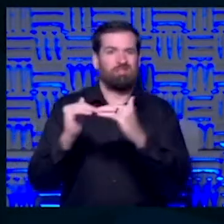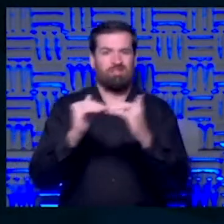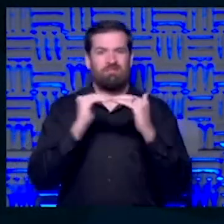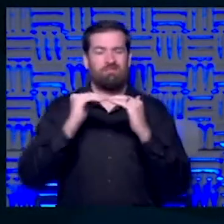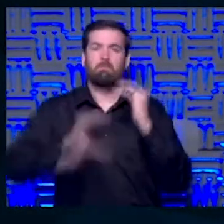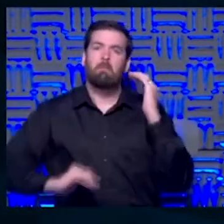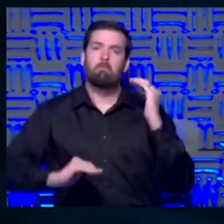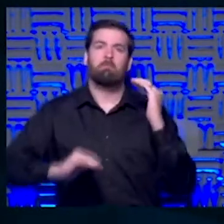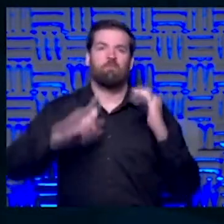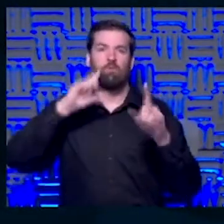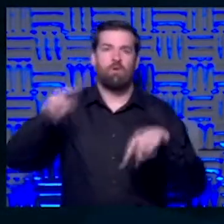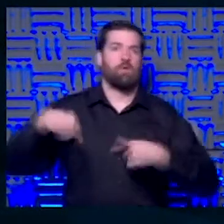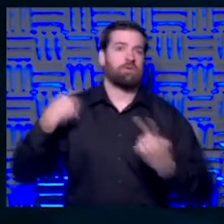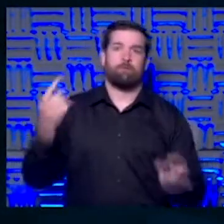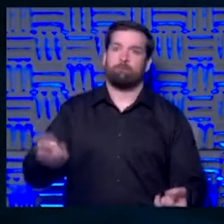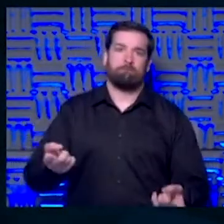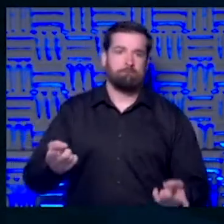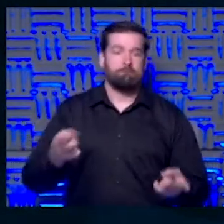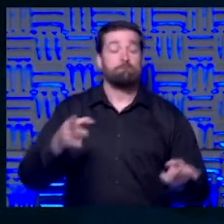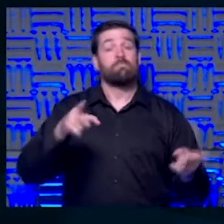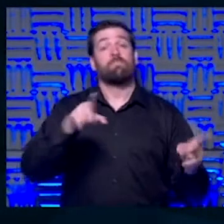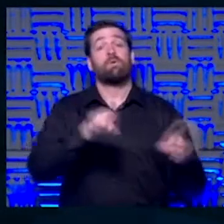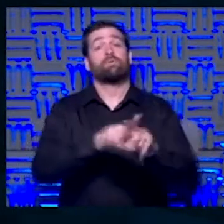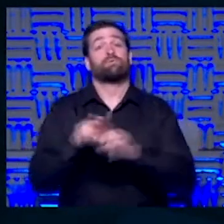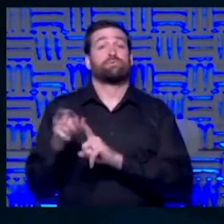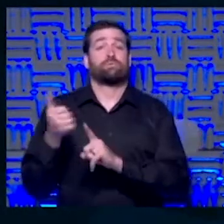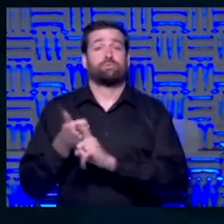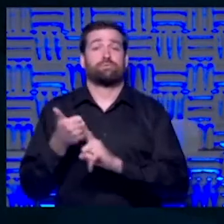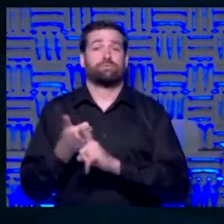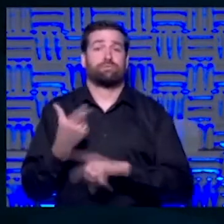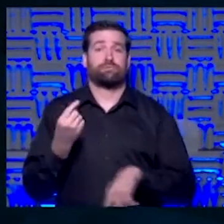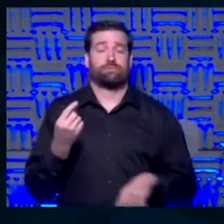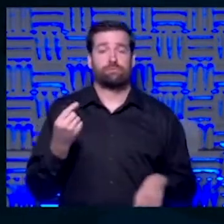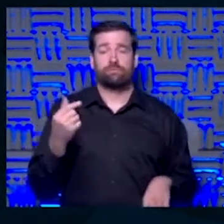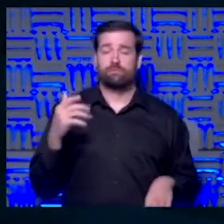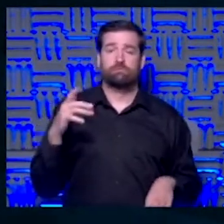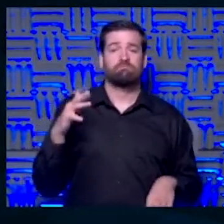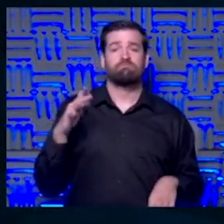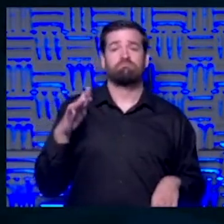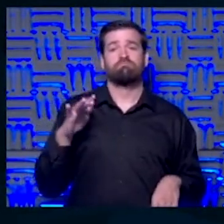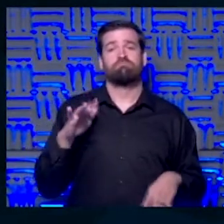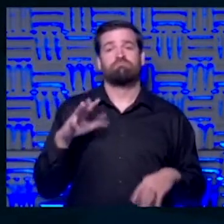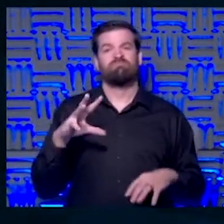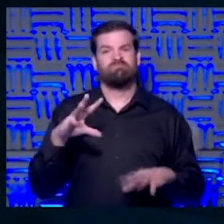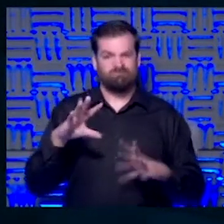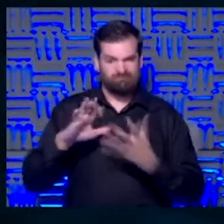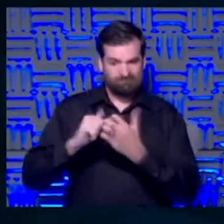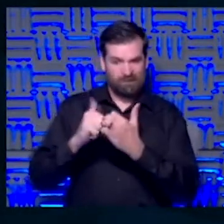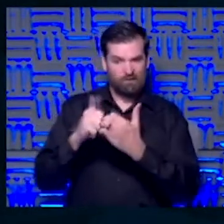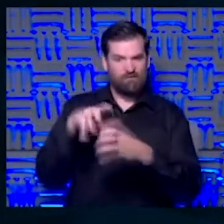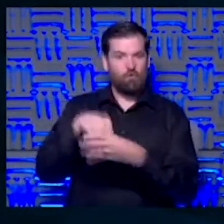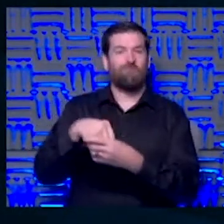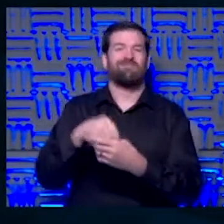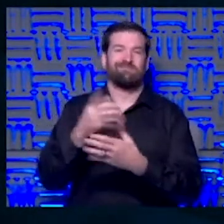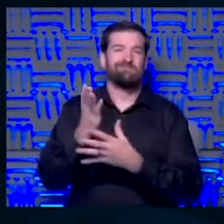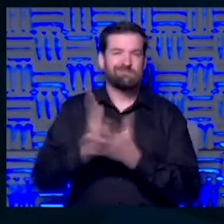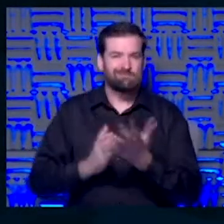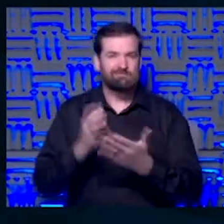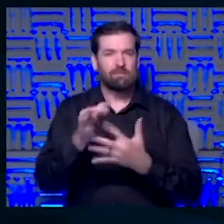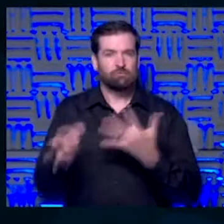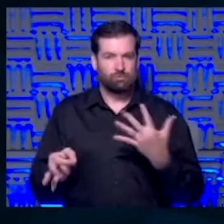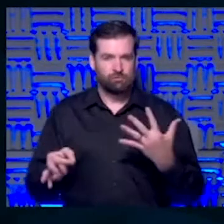time, but also I think has provided a way for folks to get involved as well. You know,